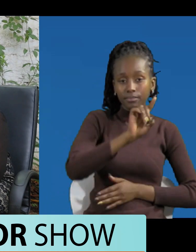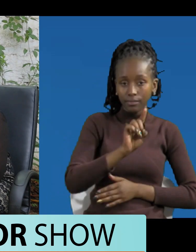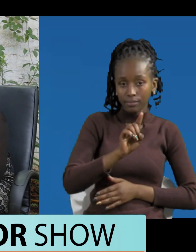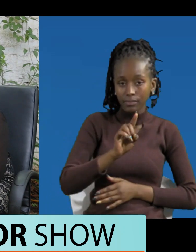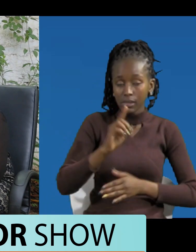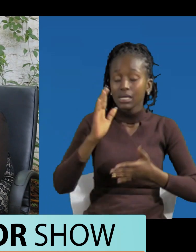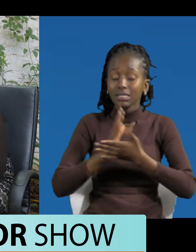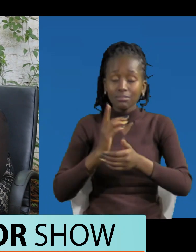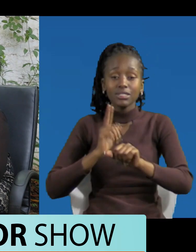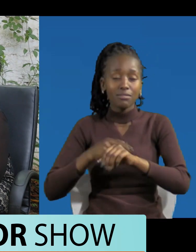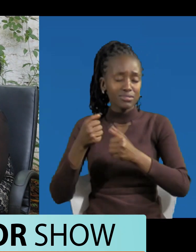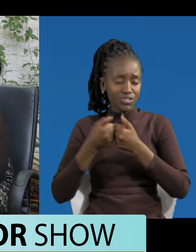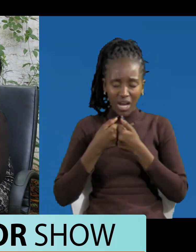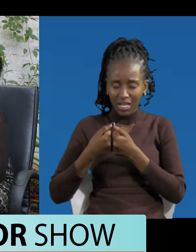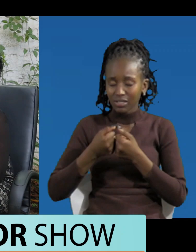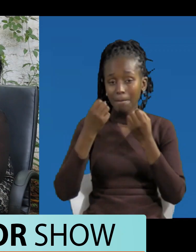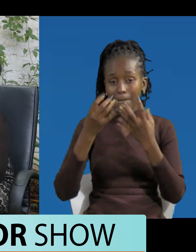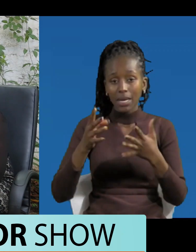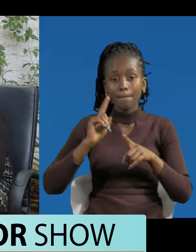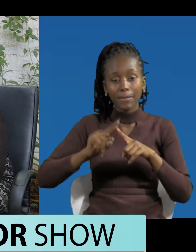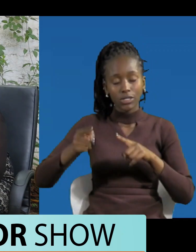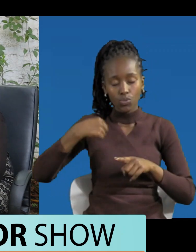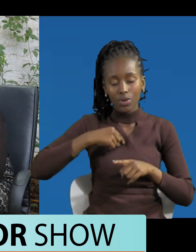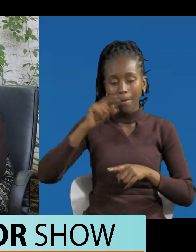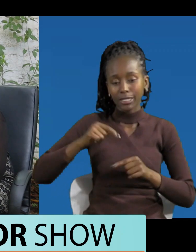on going.